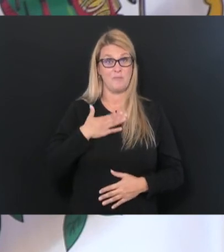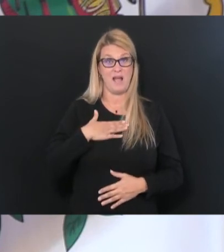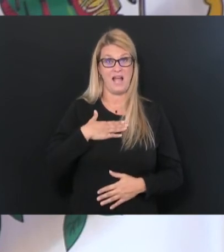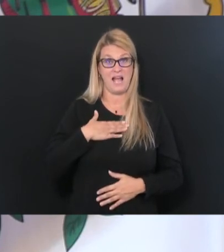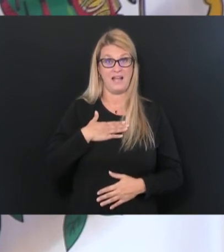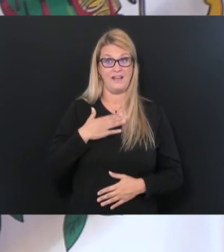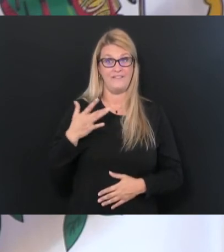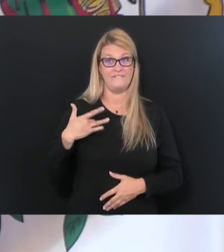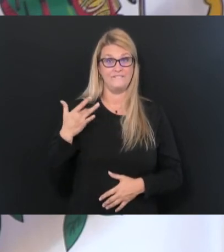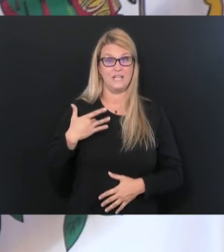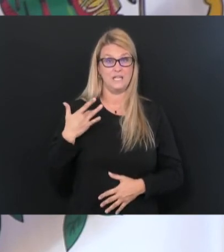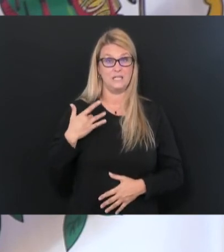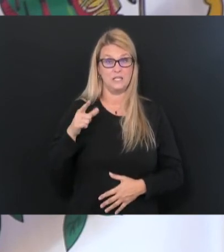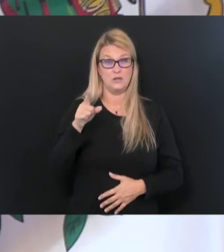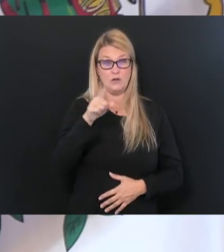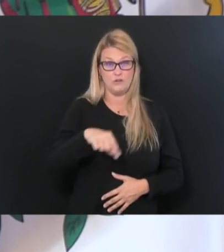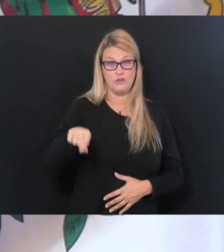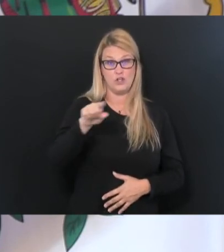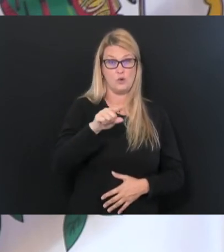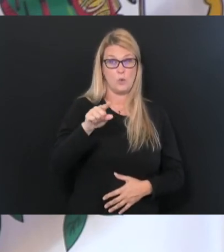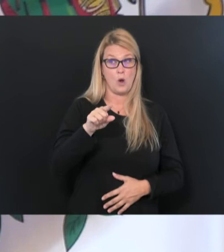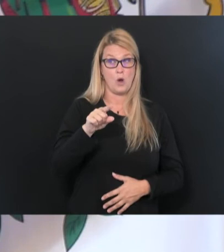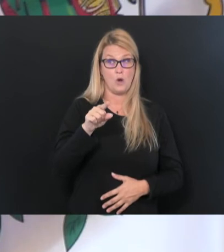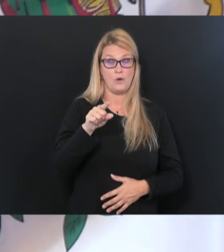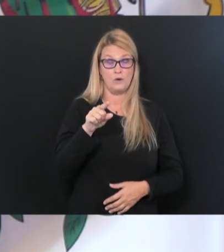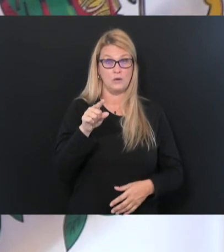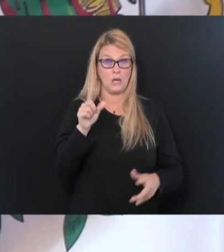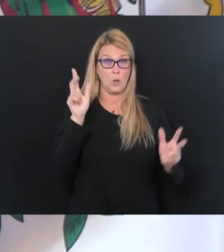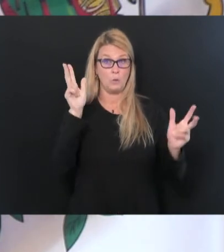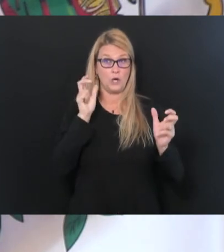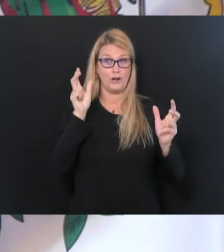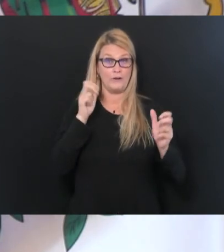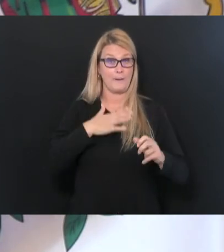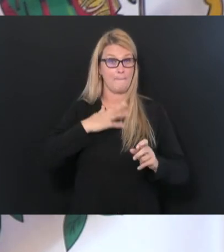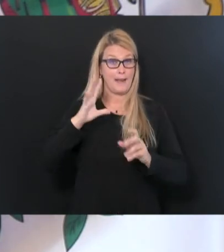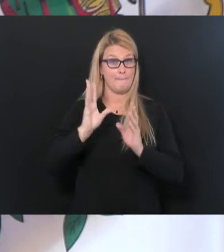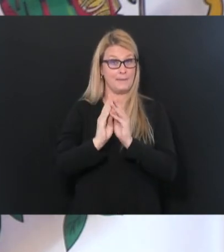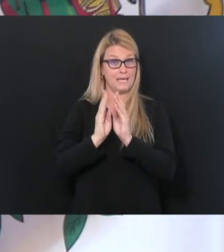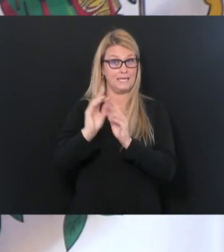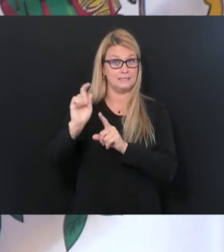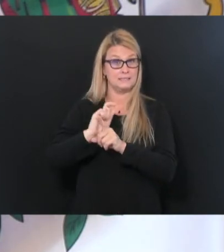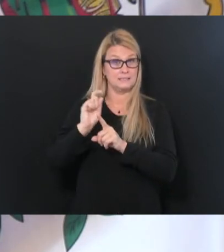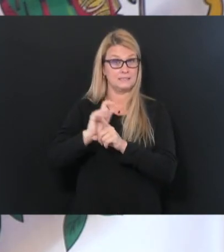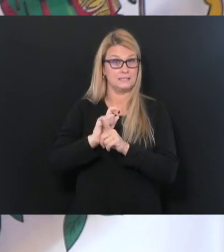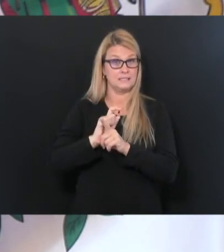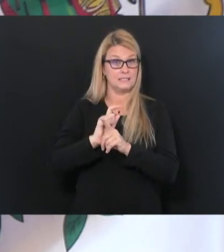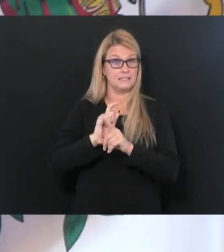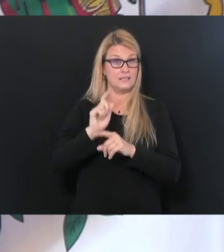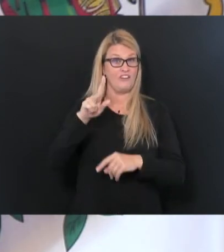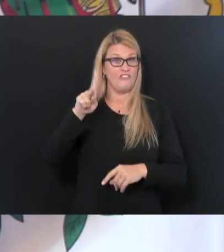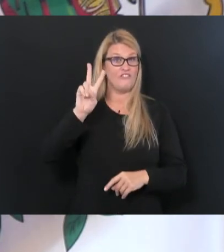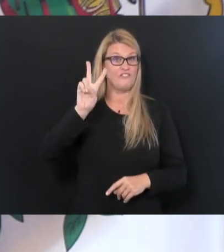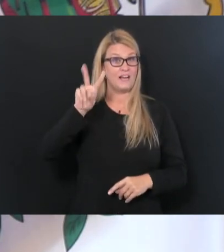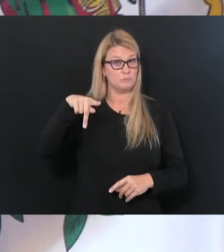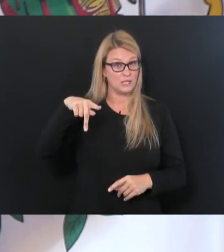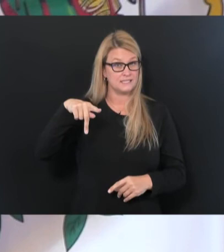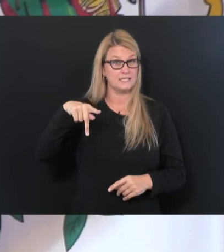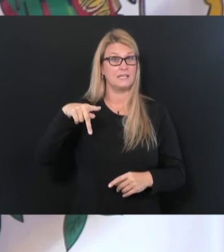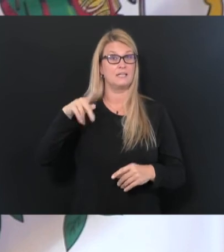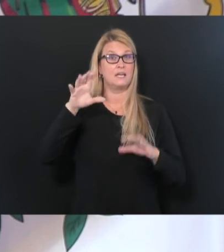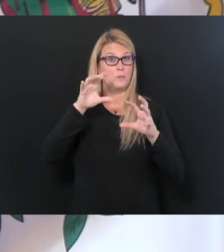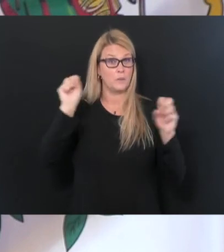the call, and you had been on the calls, and this, I want to pass on these accolades to our vice president and to our president